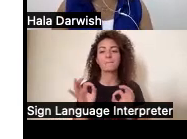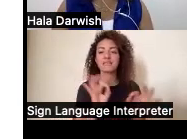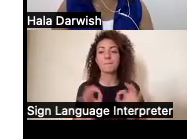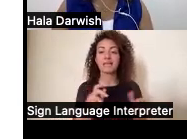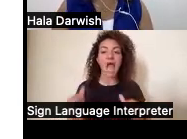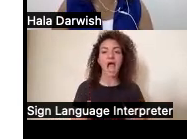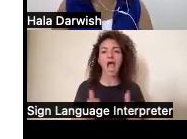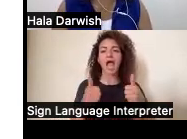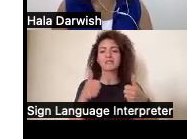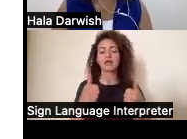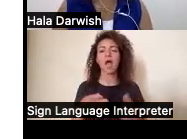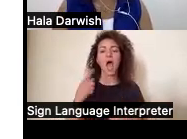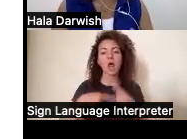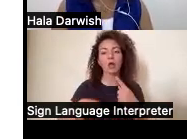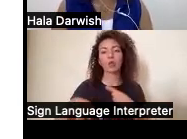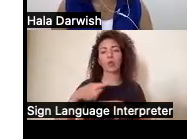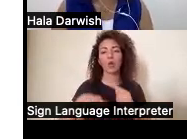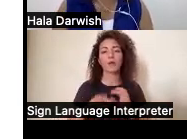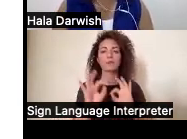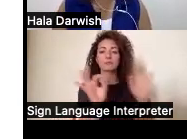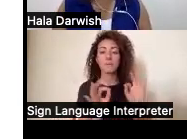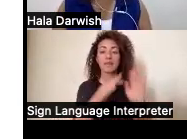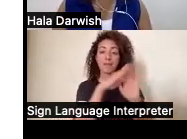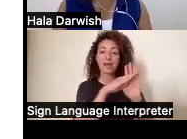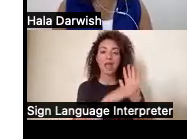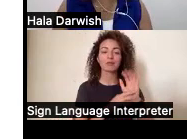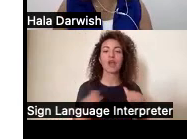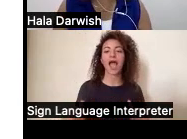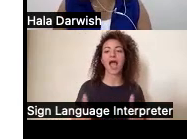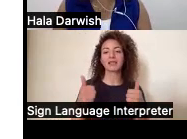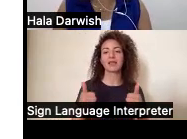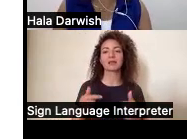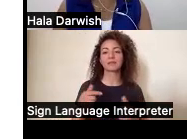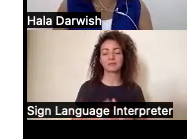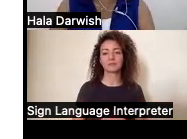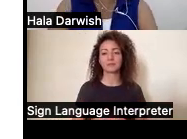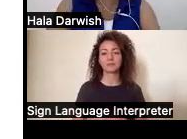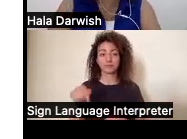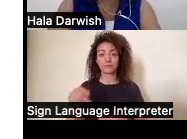and redesign the program based on it. I'm going to share with you a few evidence